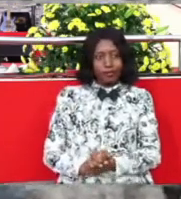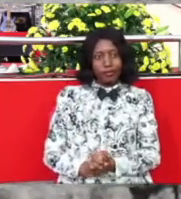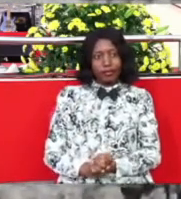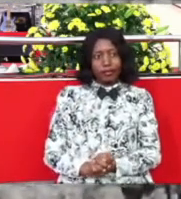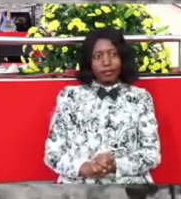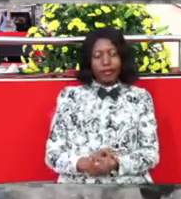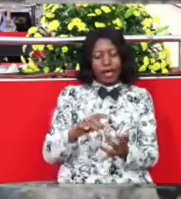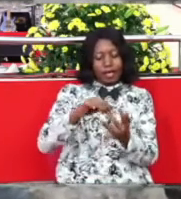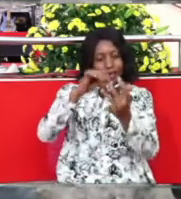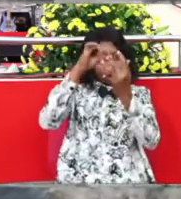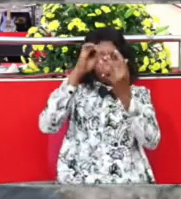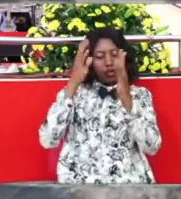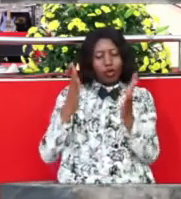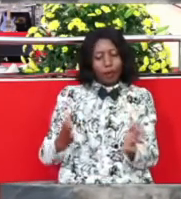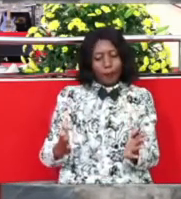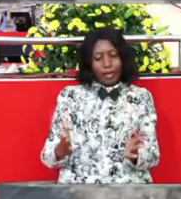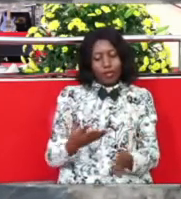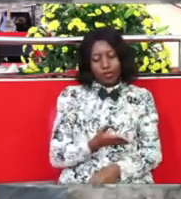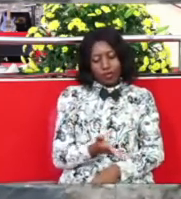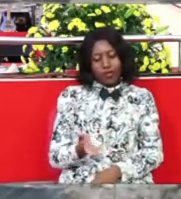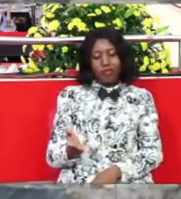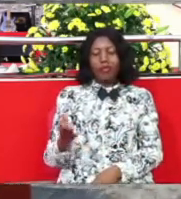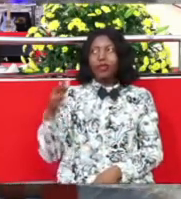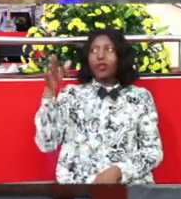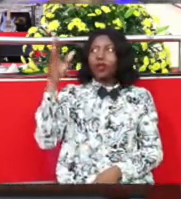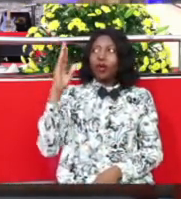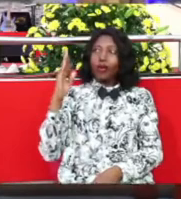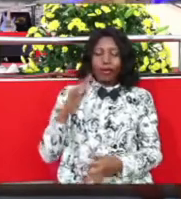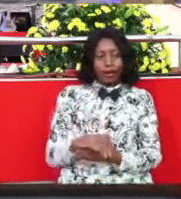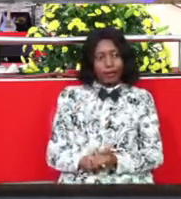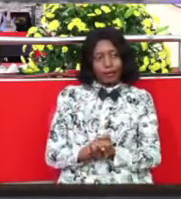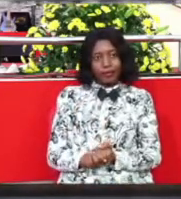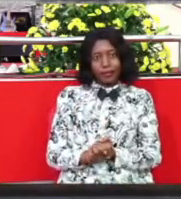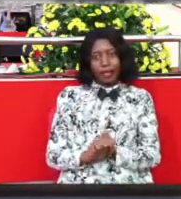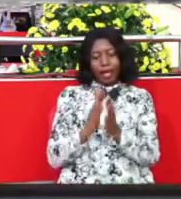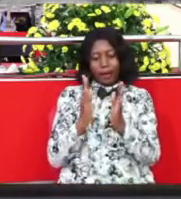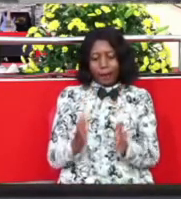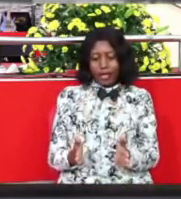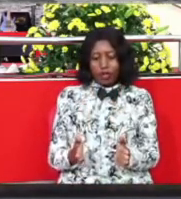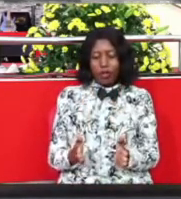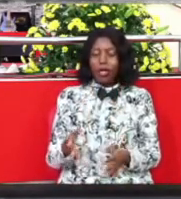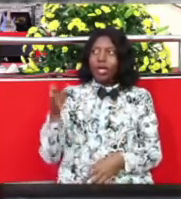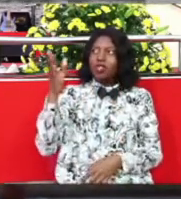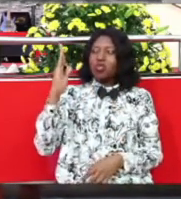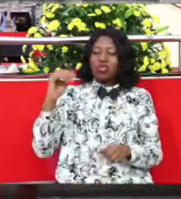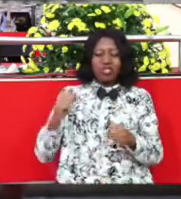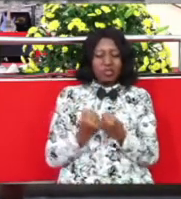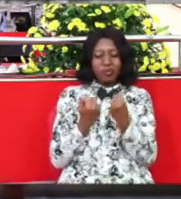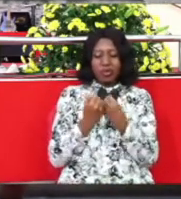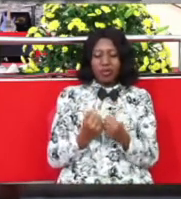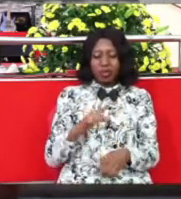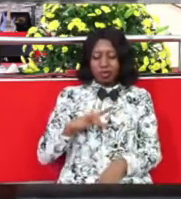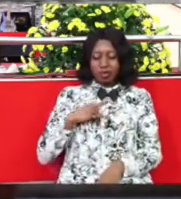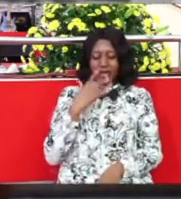in the eyes of God. Mtu ambaye ni wa kupendeza katika macho ya Mungu. A person that God will not feel shy to say, I'm sending you to